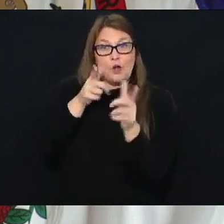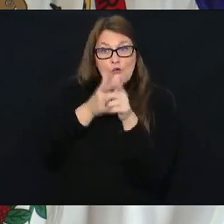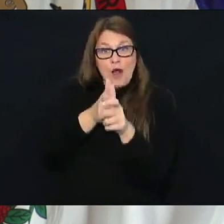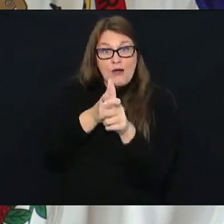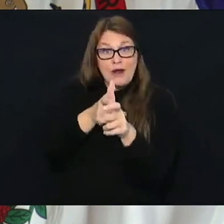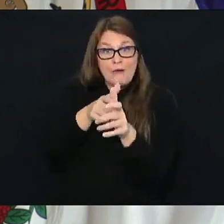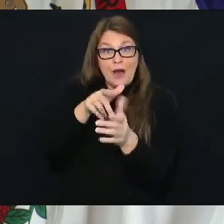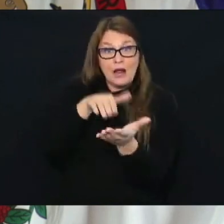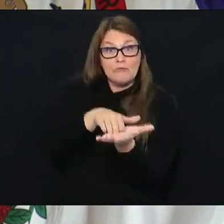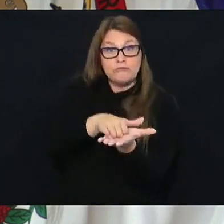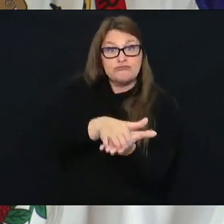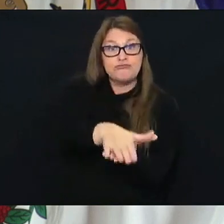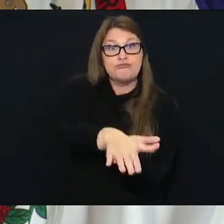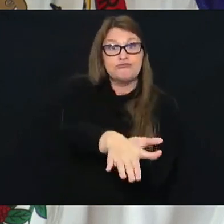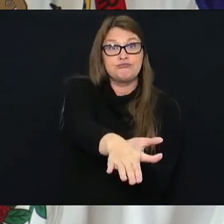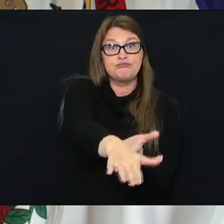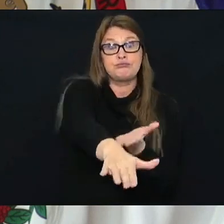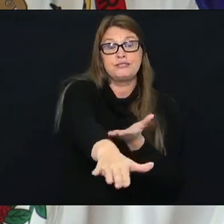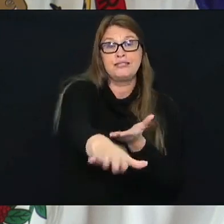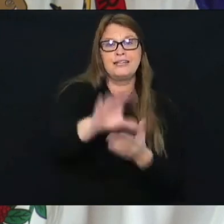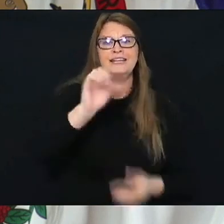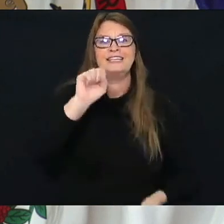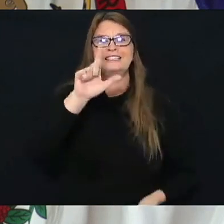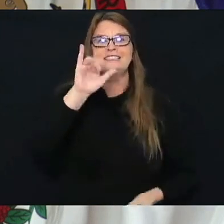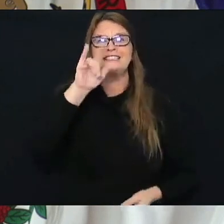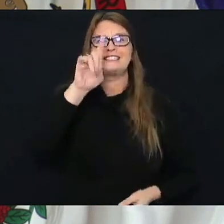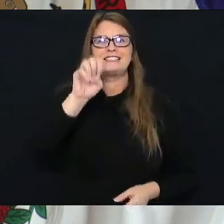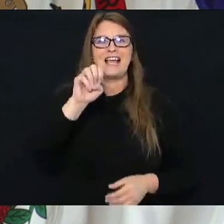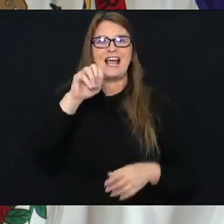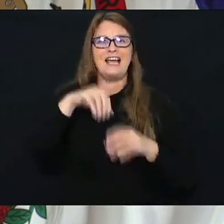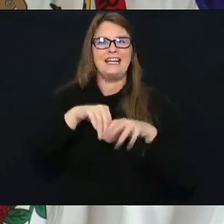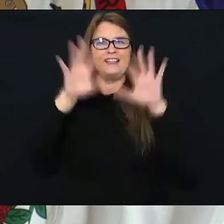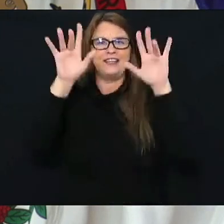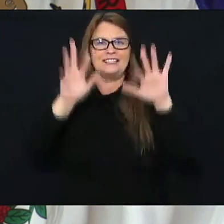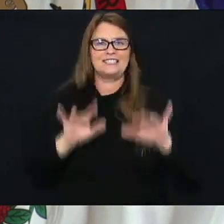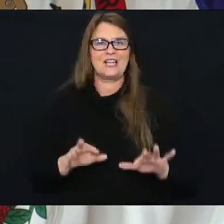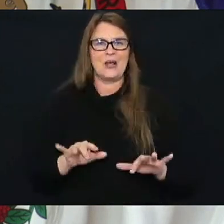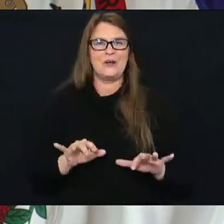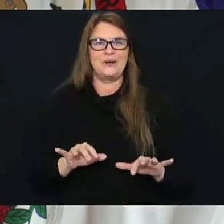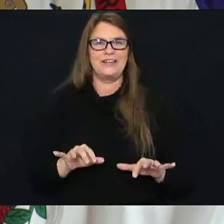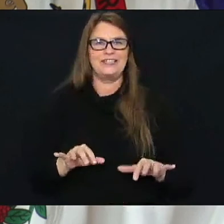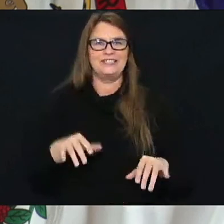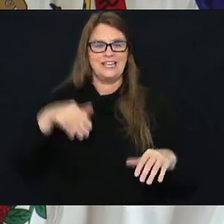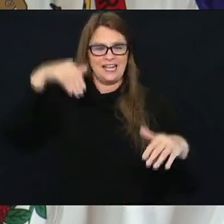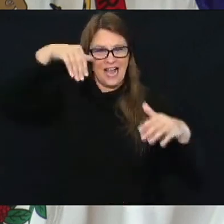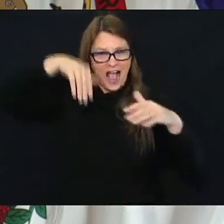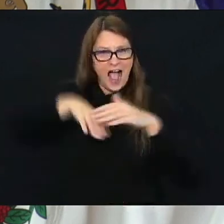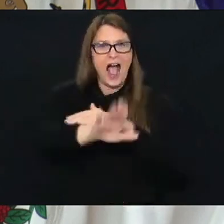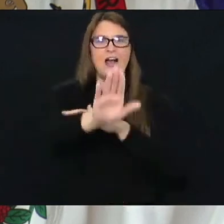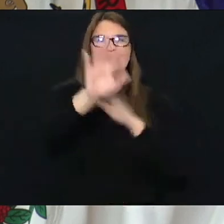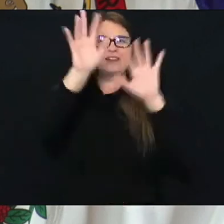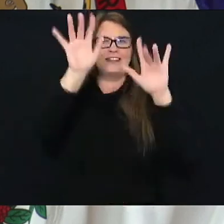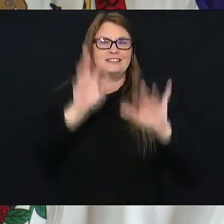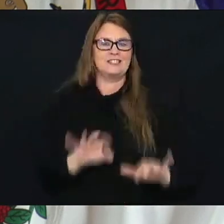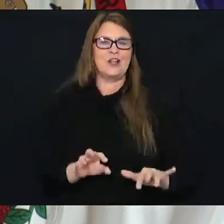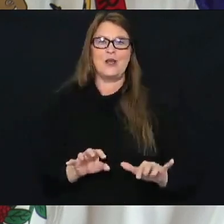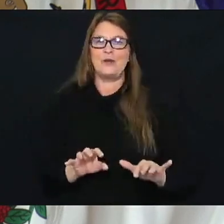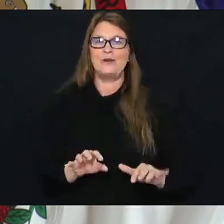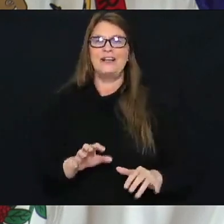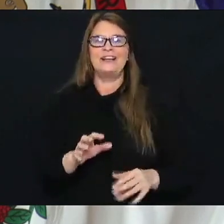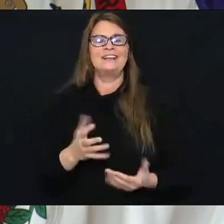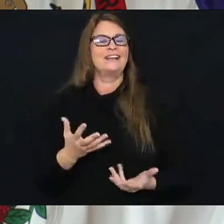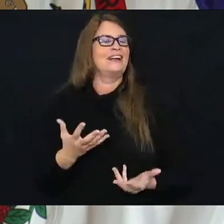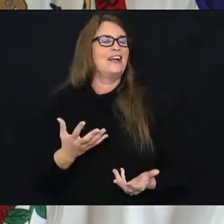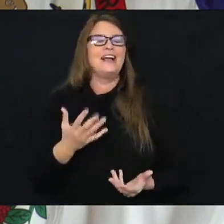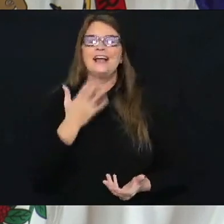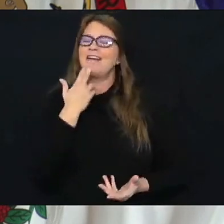like that to where her belly's on the ground, and down through the snow she goes to where she completely goes under the snow, and out she comes on the